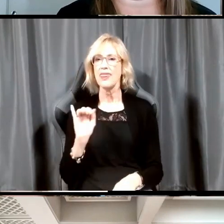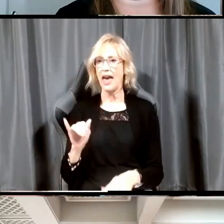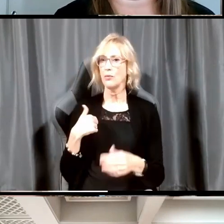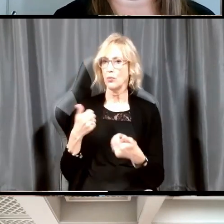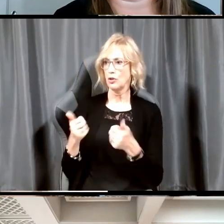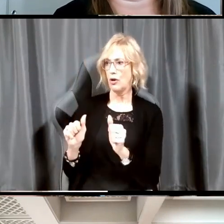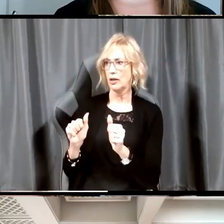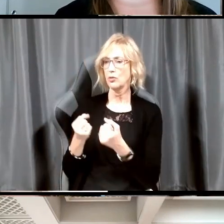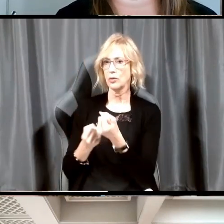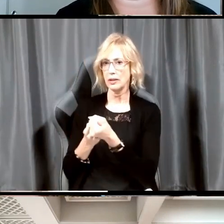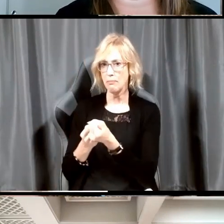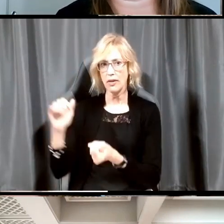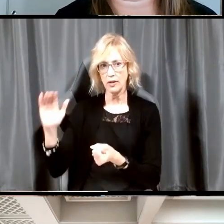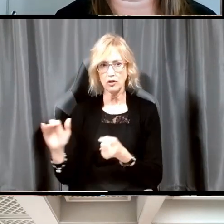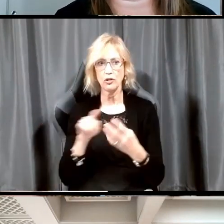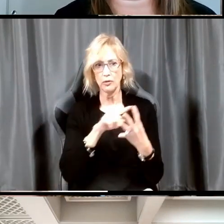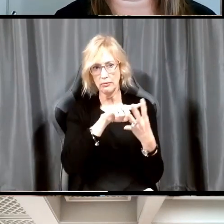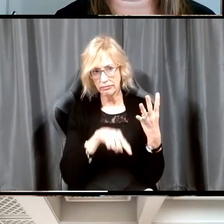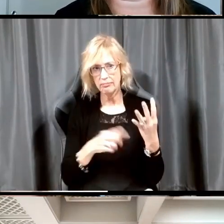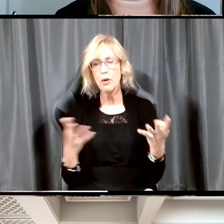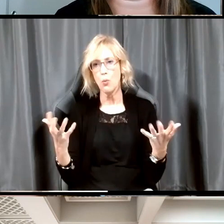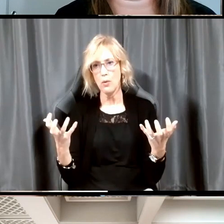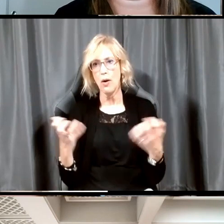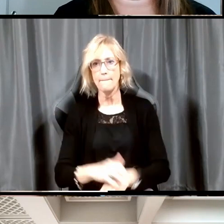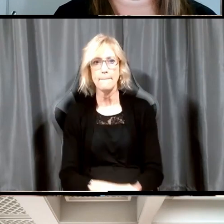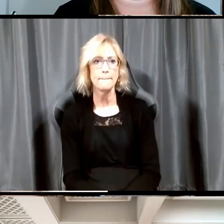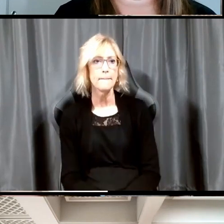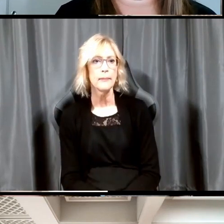our students or our children with CVI.